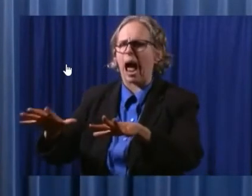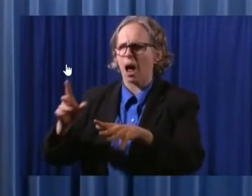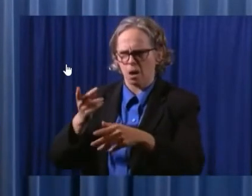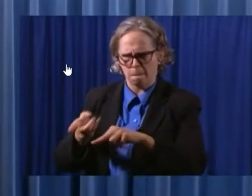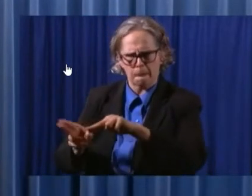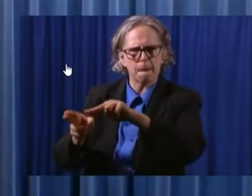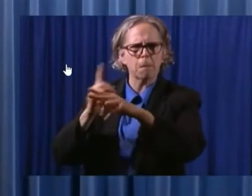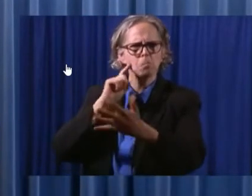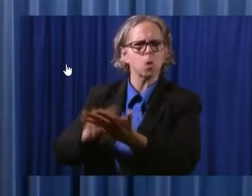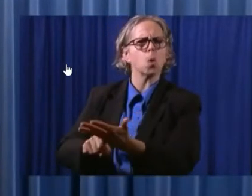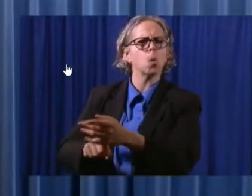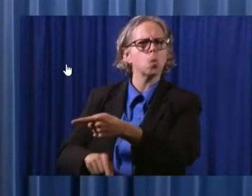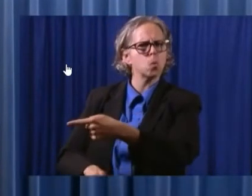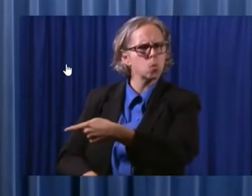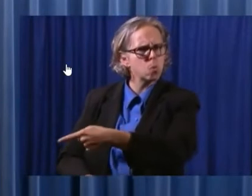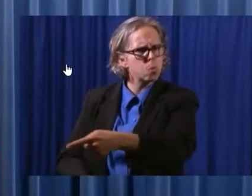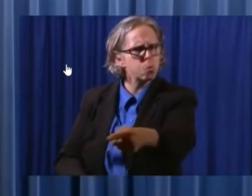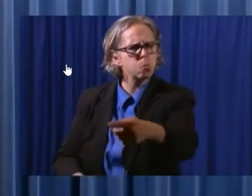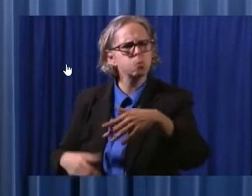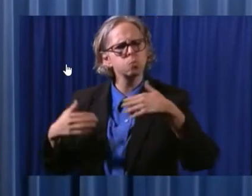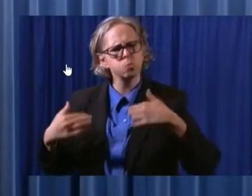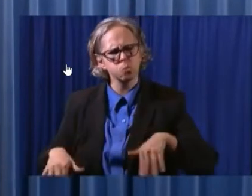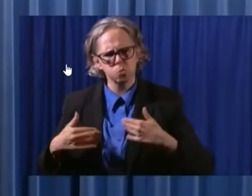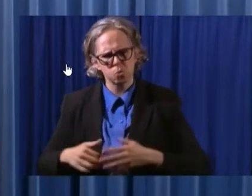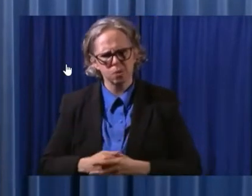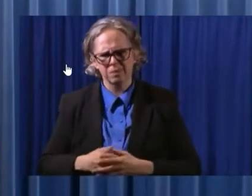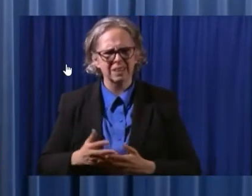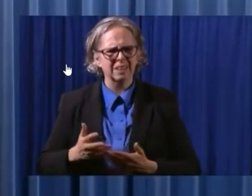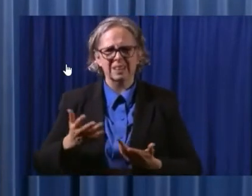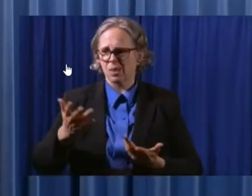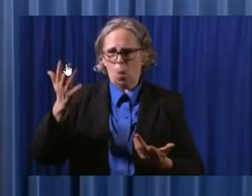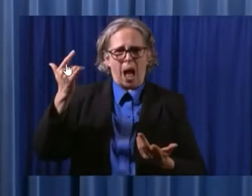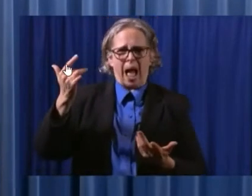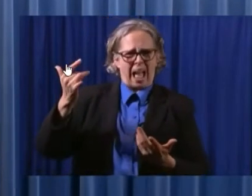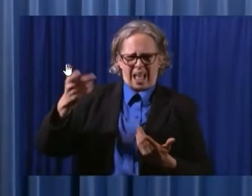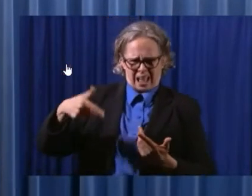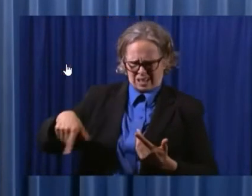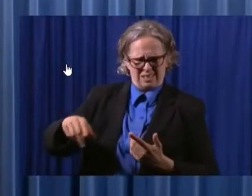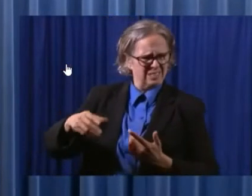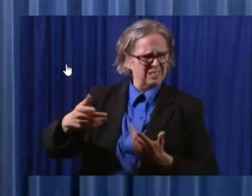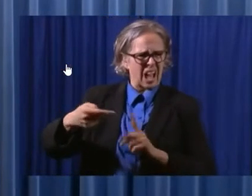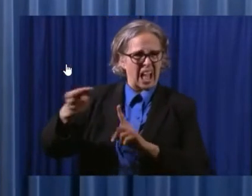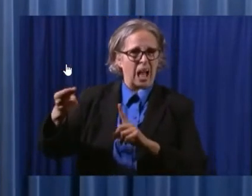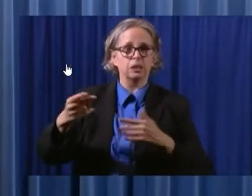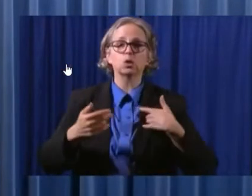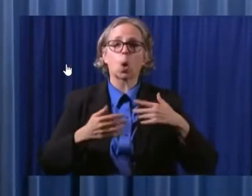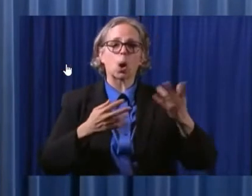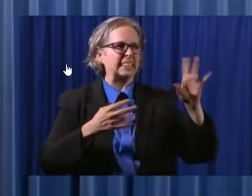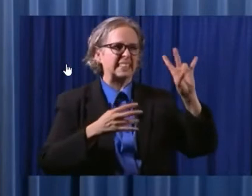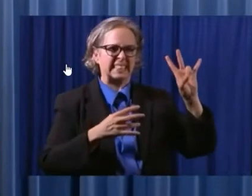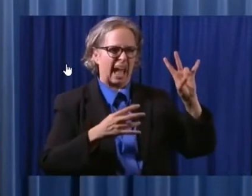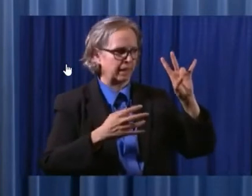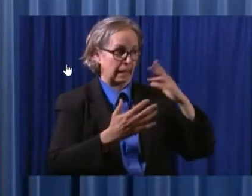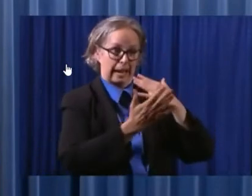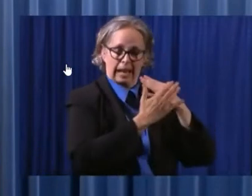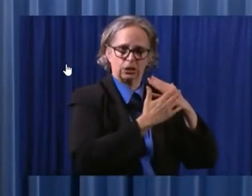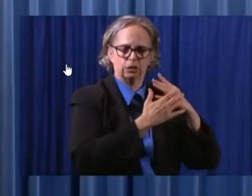community transmission is high. Right now, Cuyahoga County has met 4 of the 7 health care